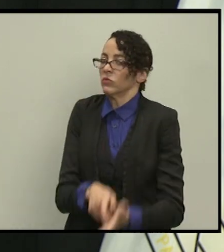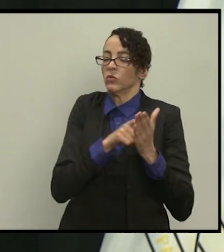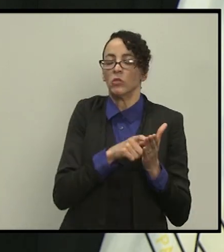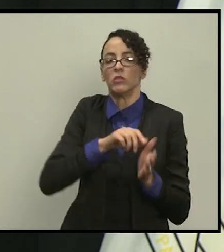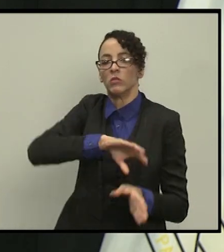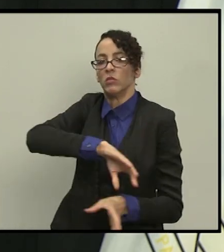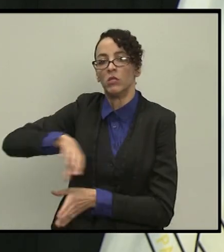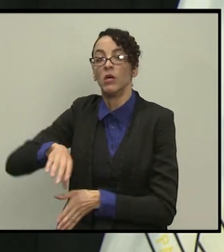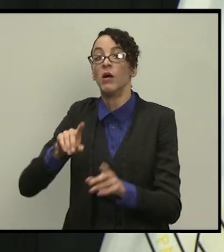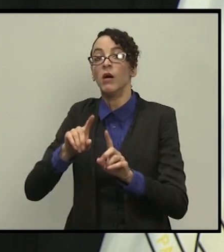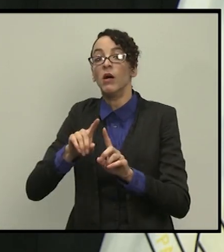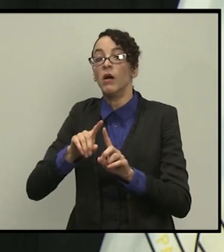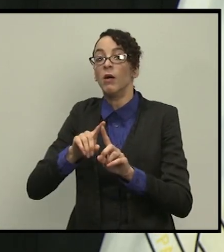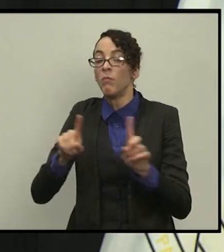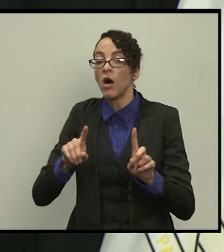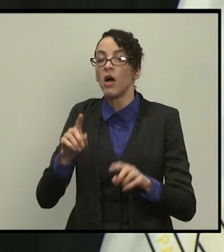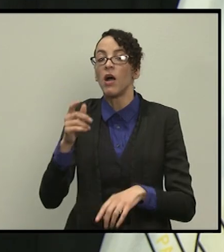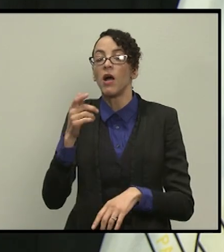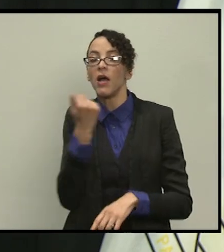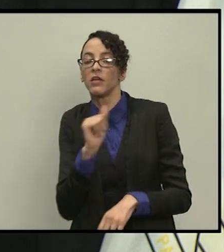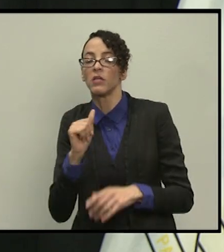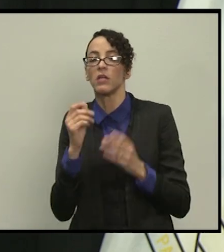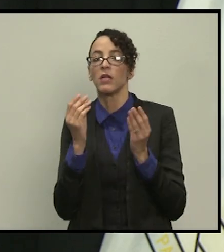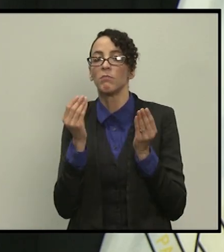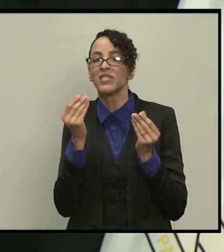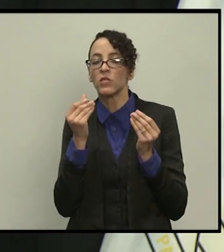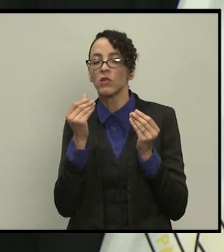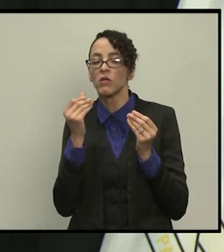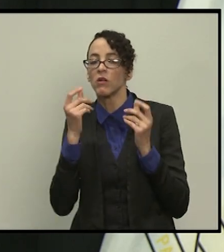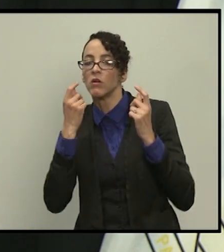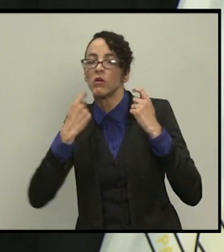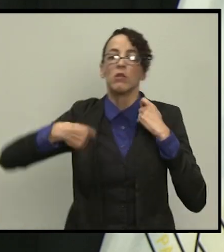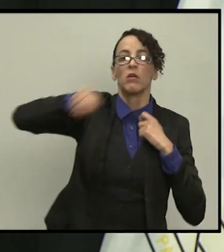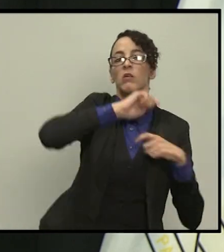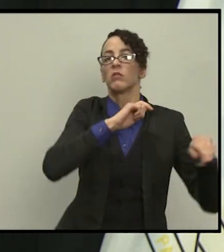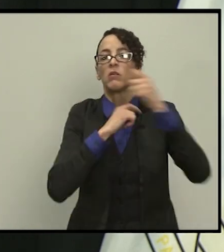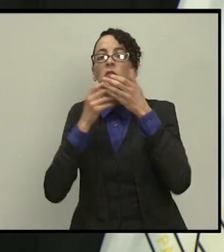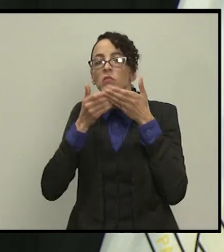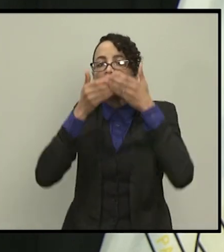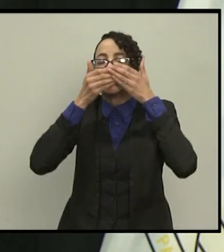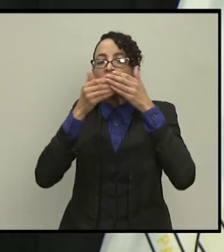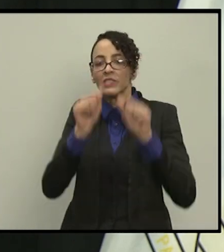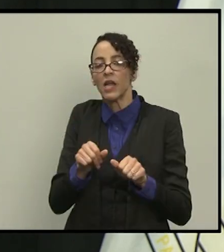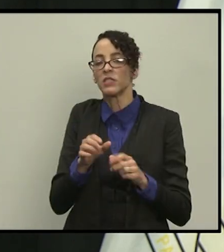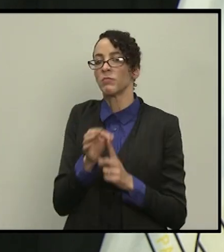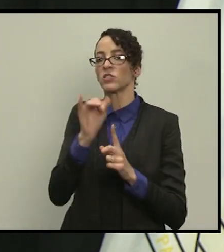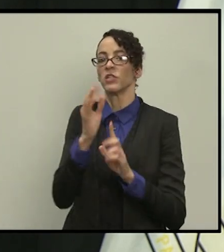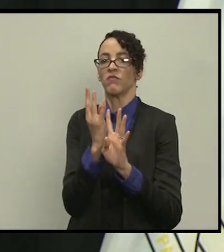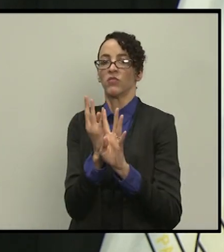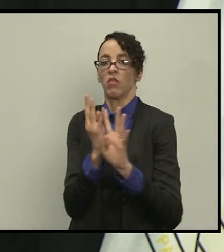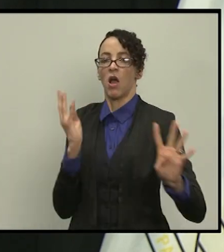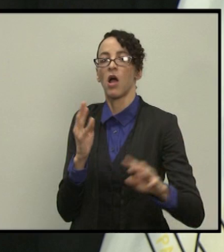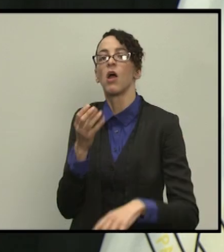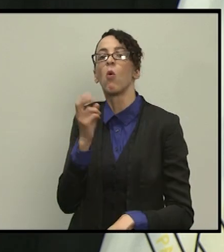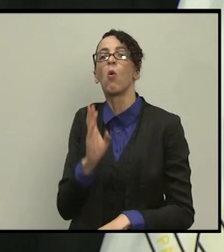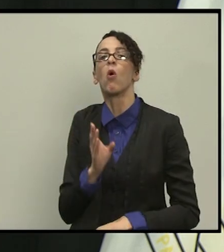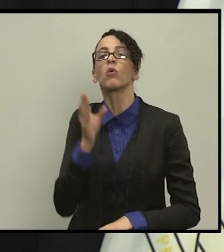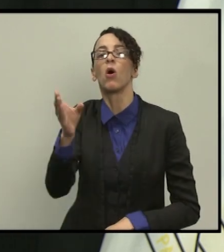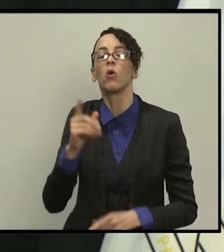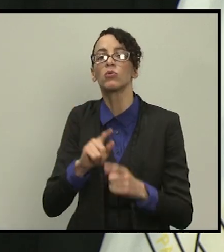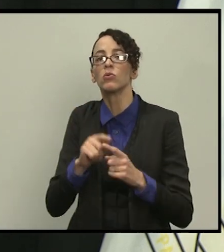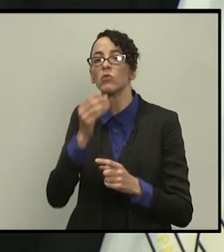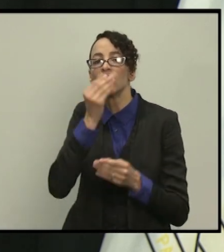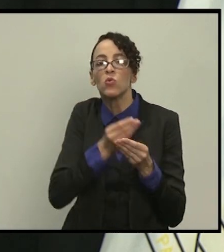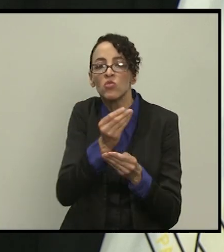or in any location that provides an essential service. If you're out running, you're out riding your bike, you're out walking